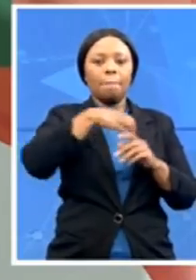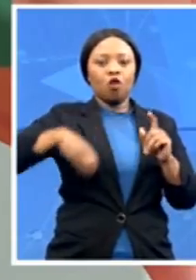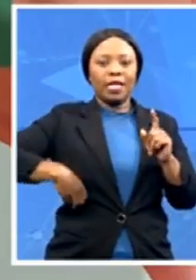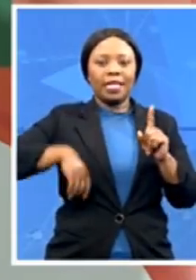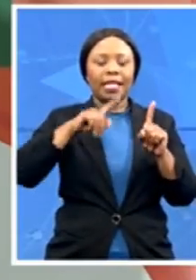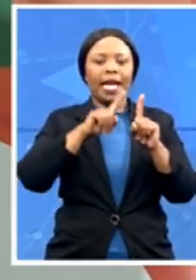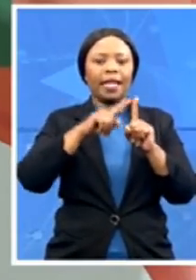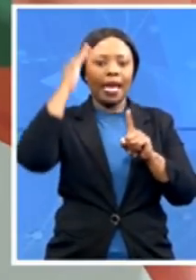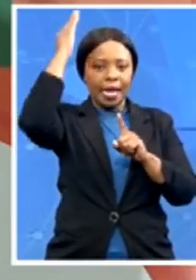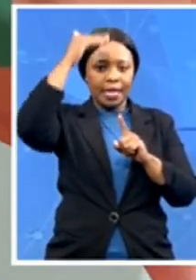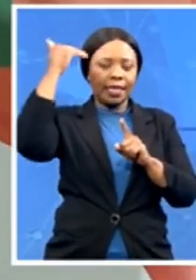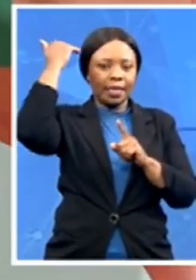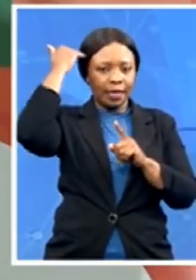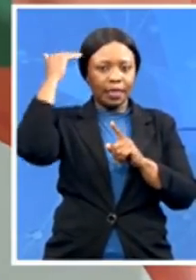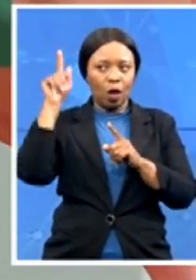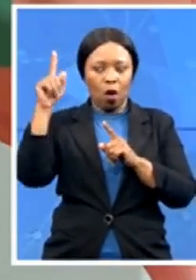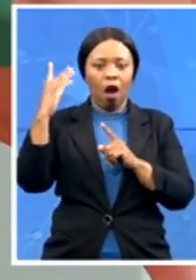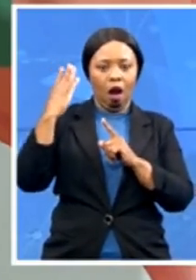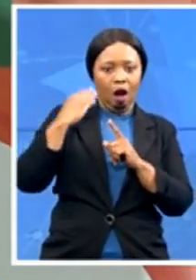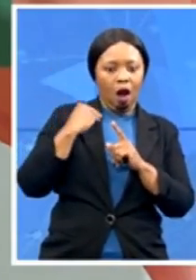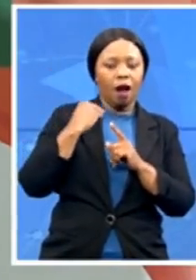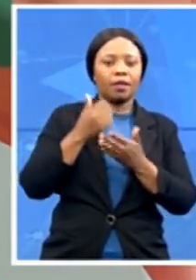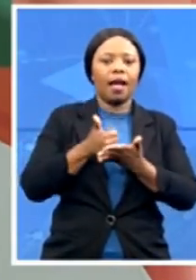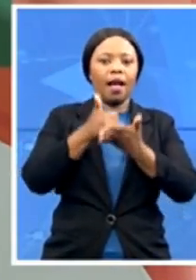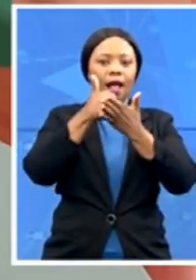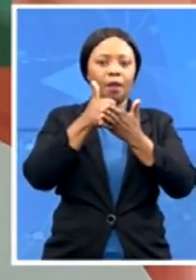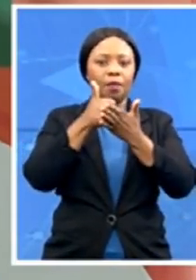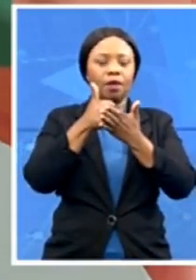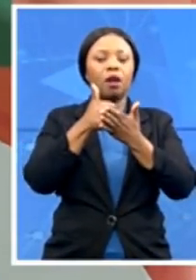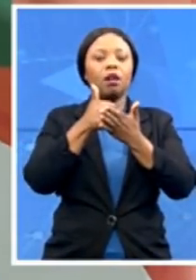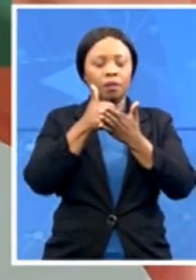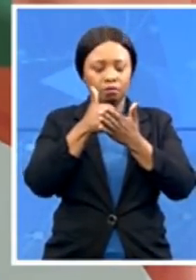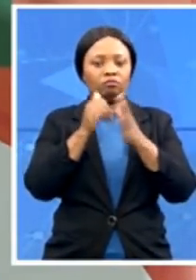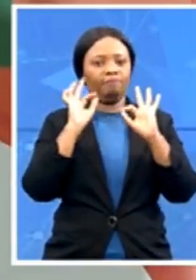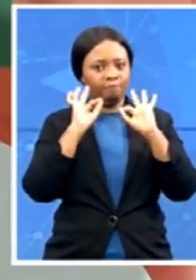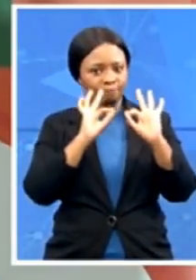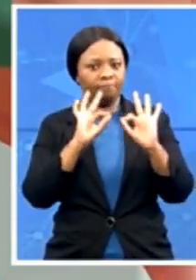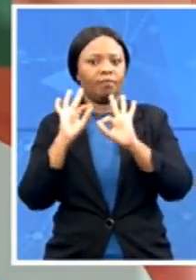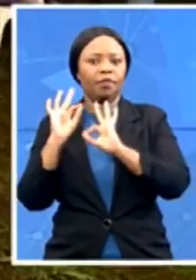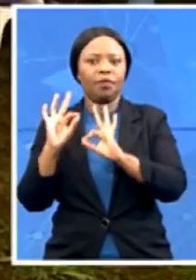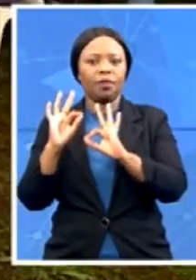for assistance and successfully quelled the threatening uprising.